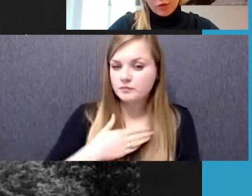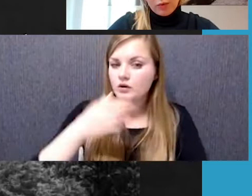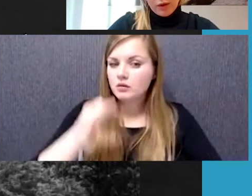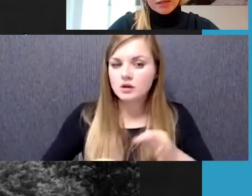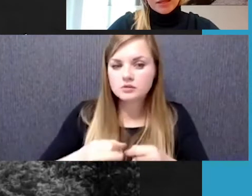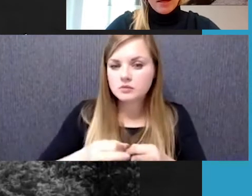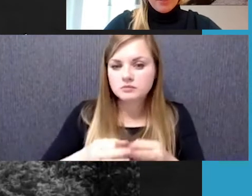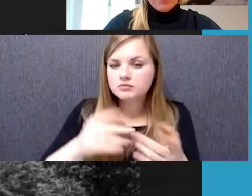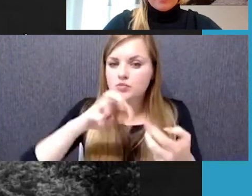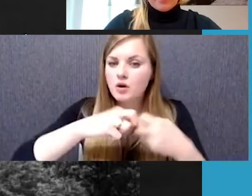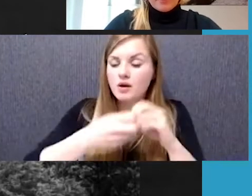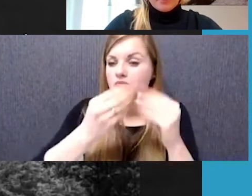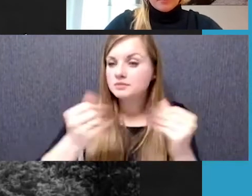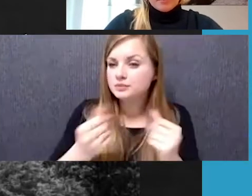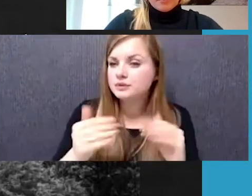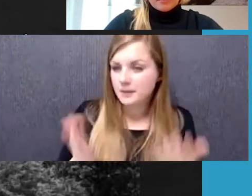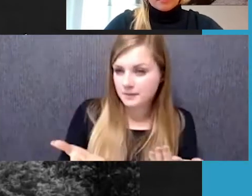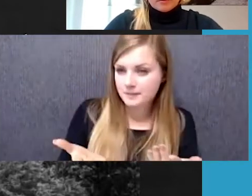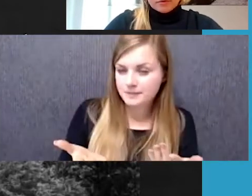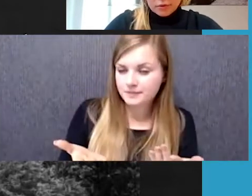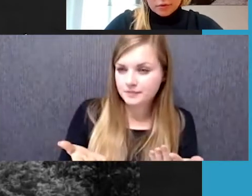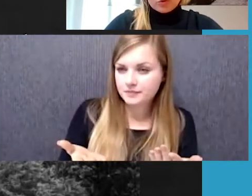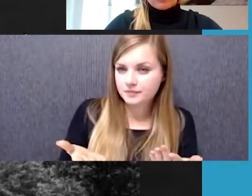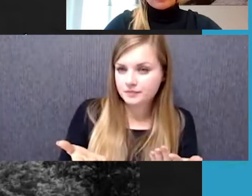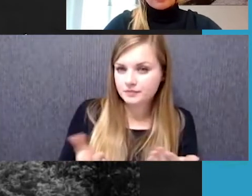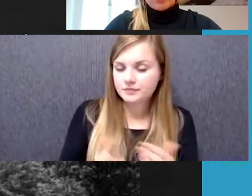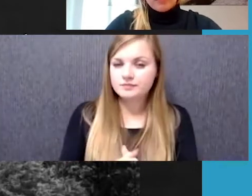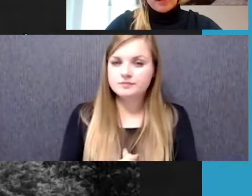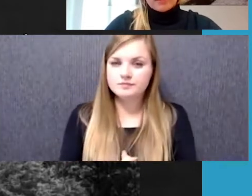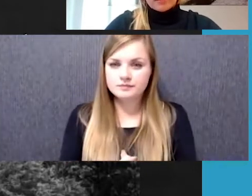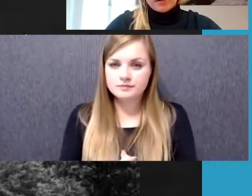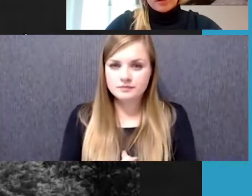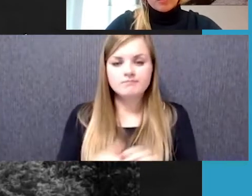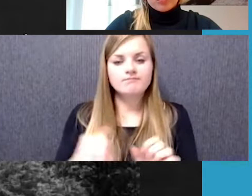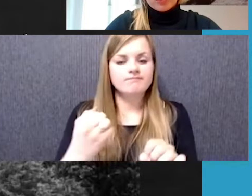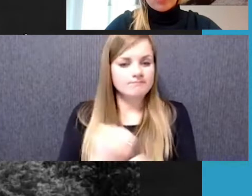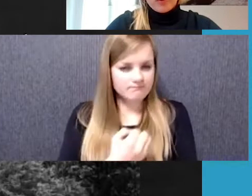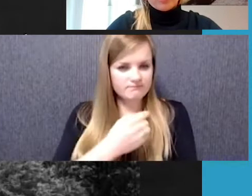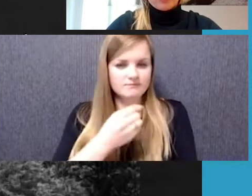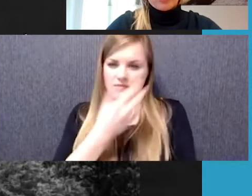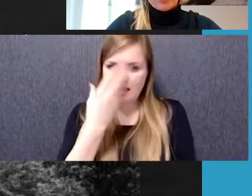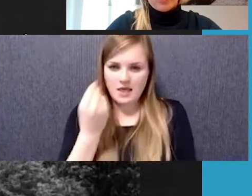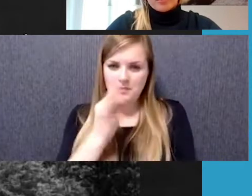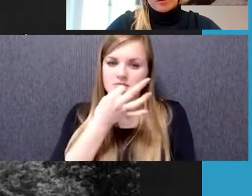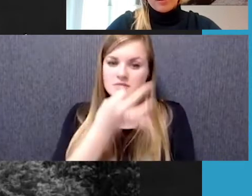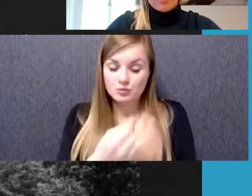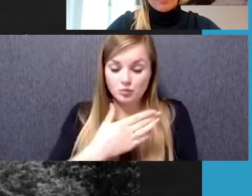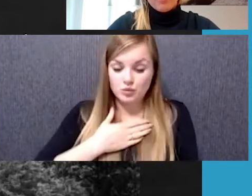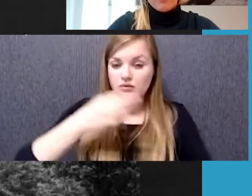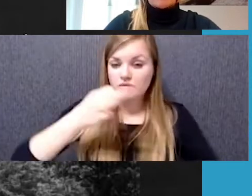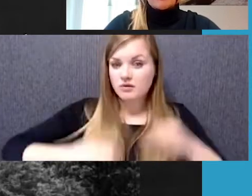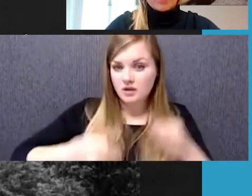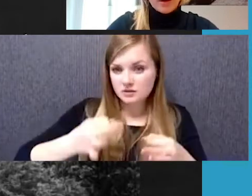freedom to equality. And these problems are being addressed in the